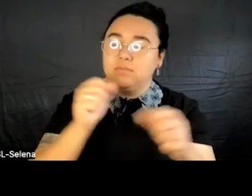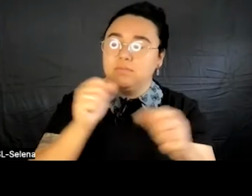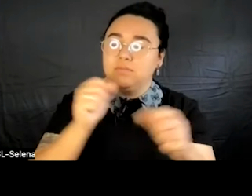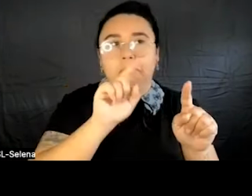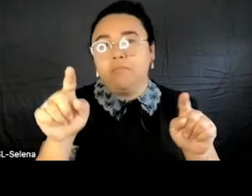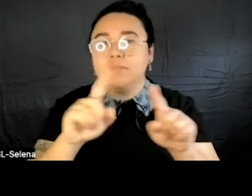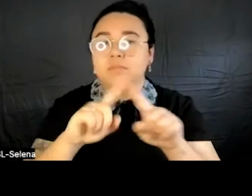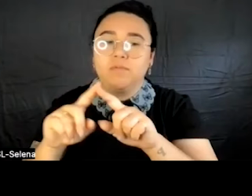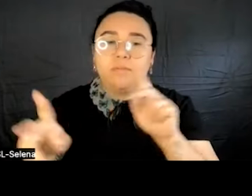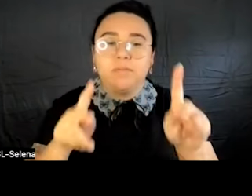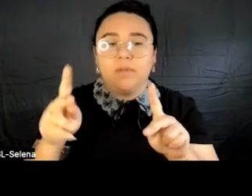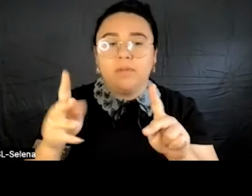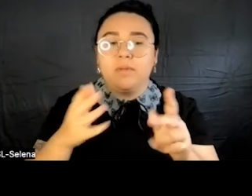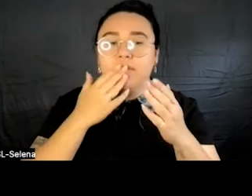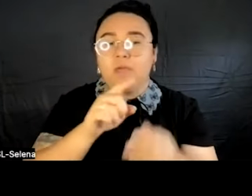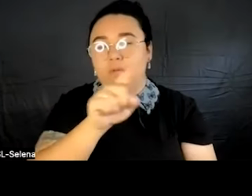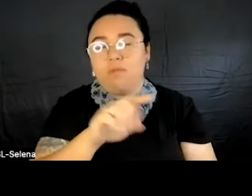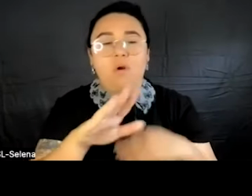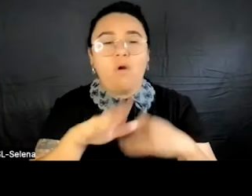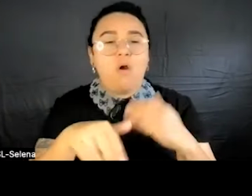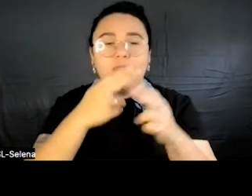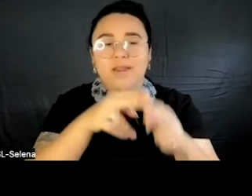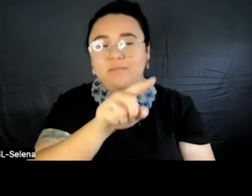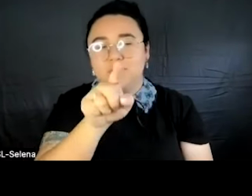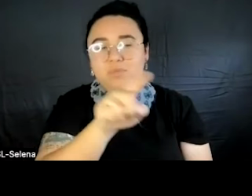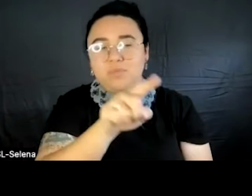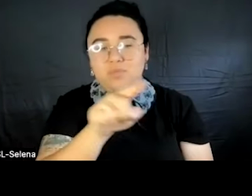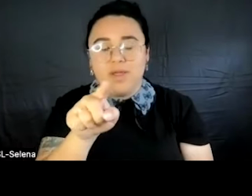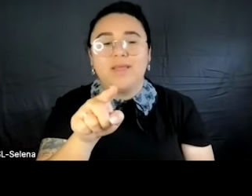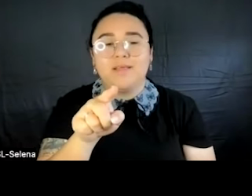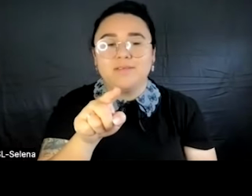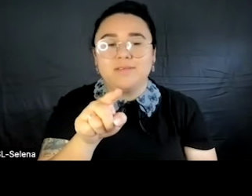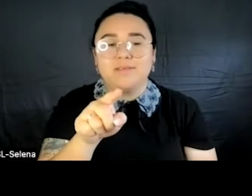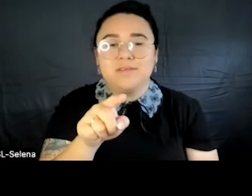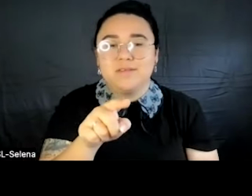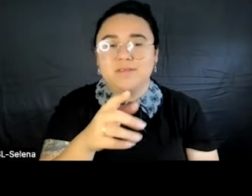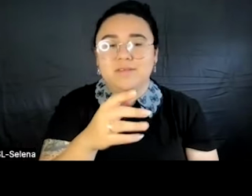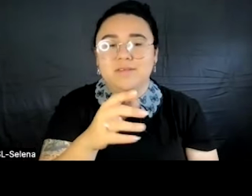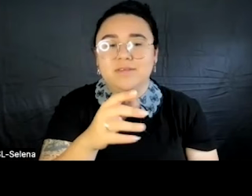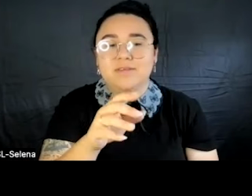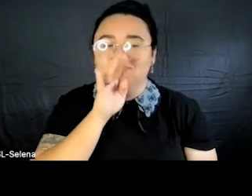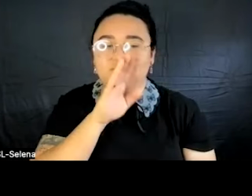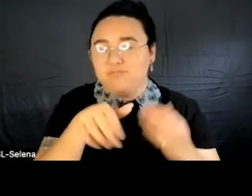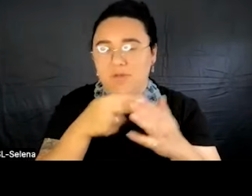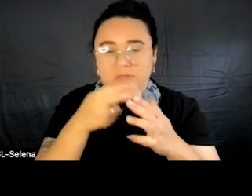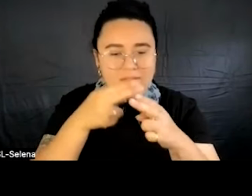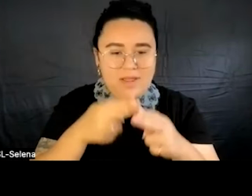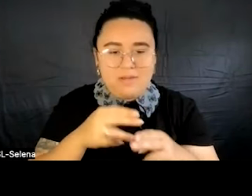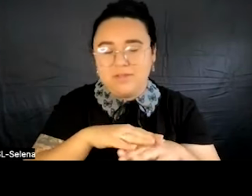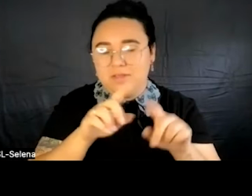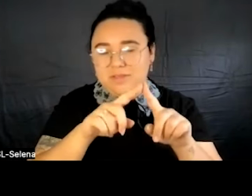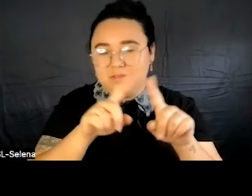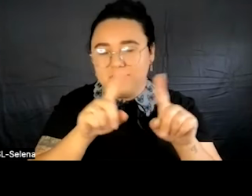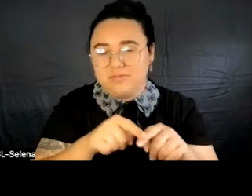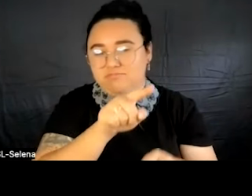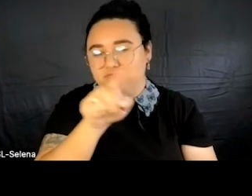to Claire Kearney-Volpe, Kate Hollenbach, Laura McCarthy, Mathura Govinder, and Chancey Fleet, Cassie Tarakajian,